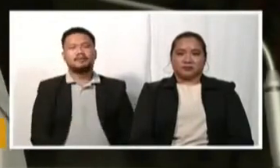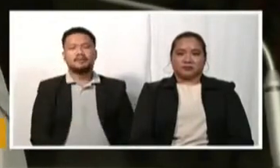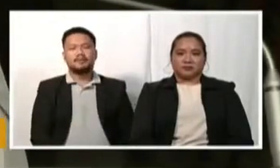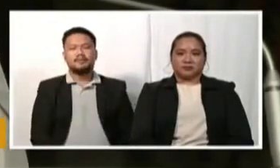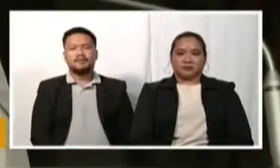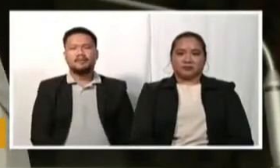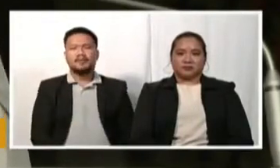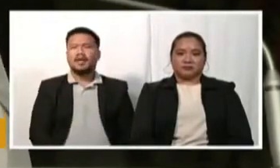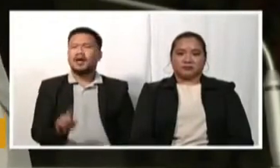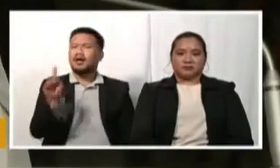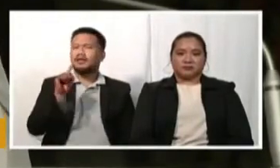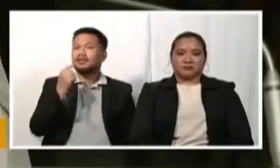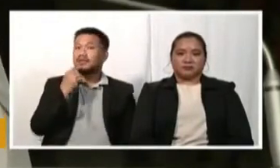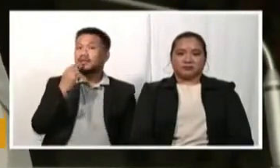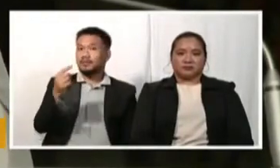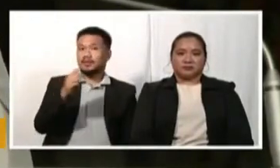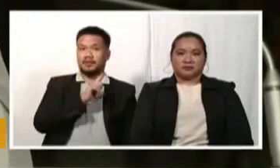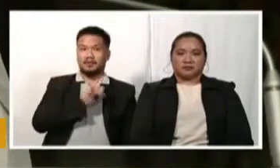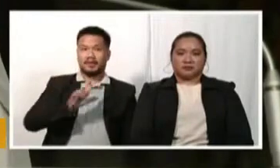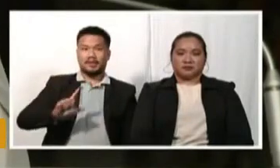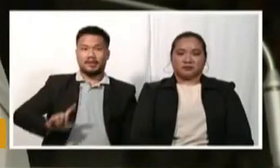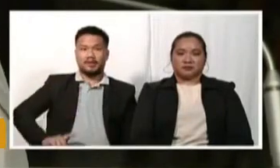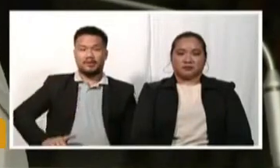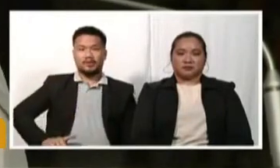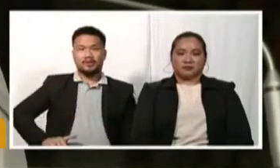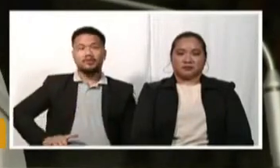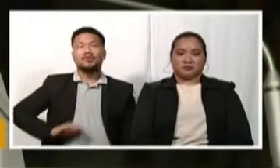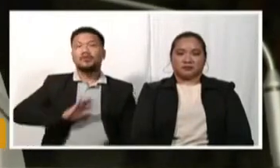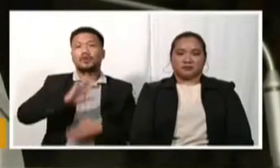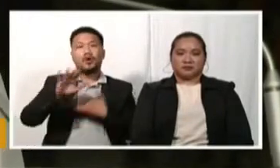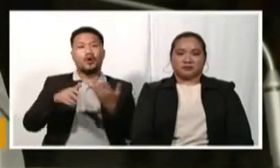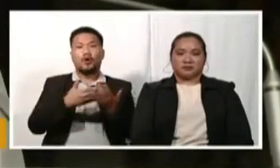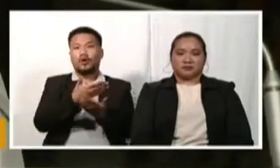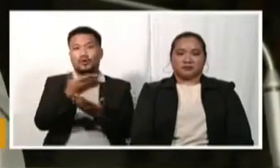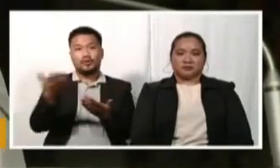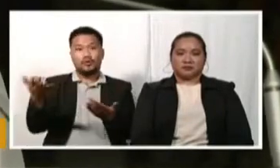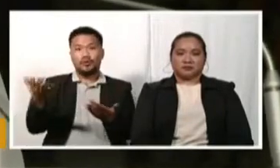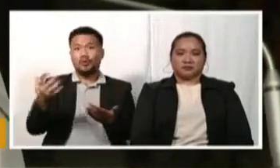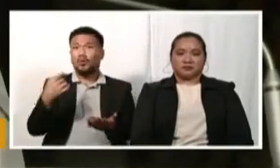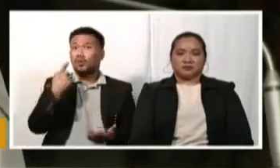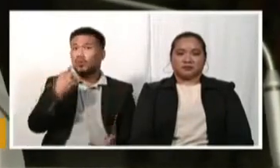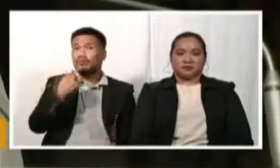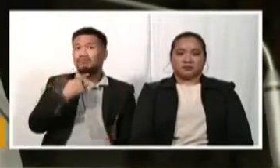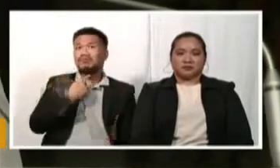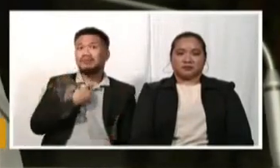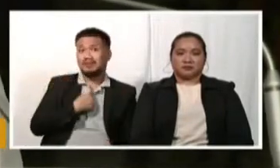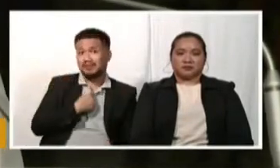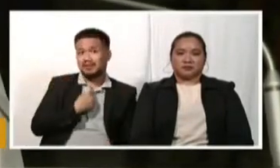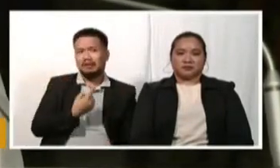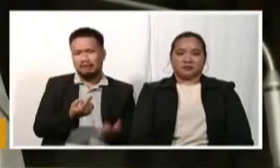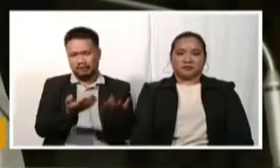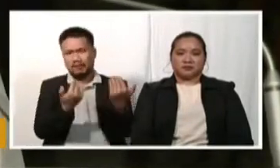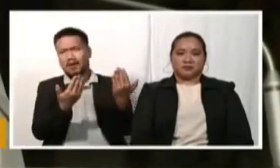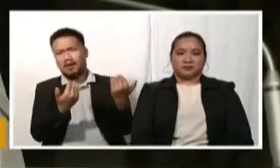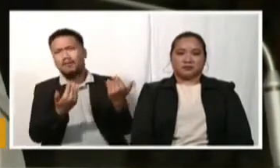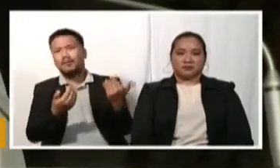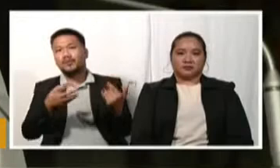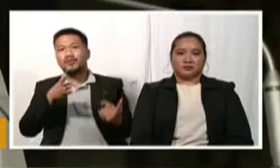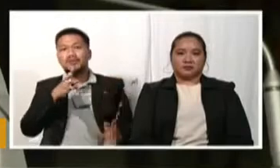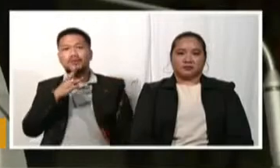Thus says the Lord, all you who are thirsty, come to the